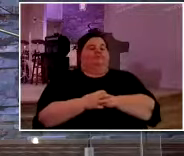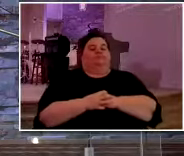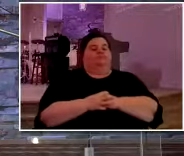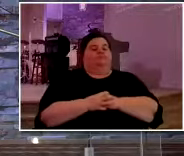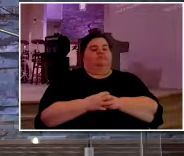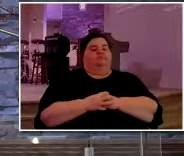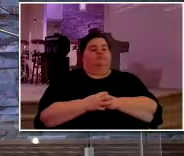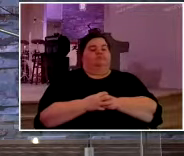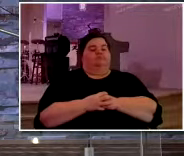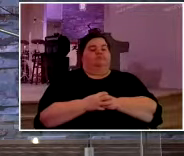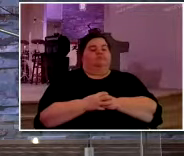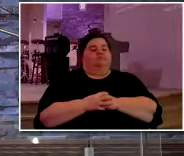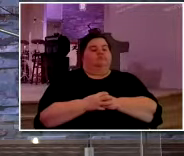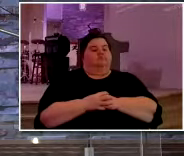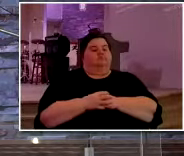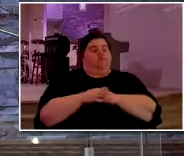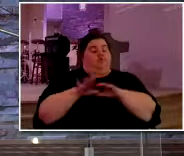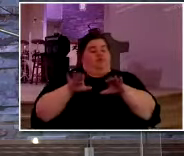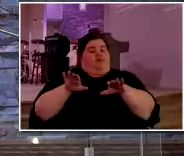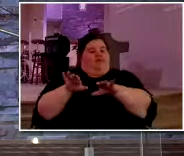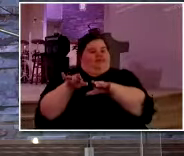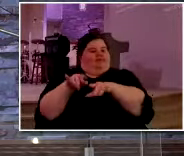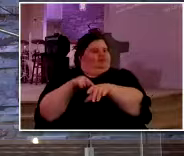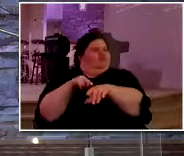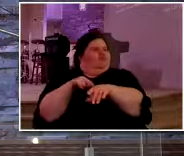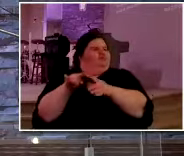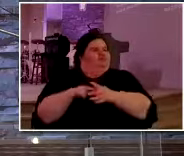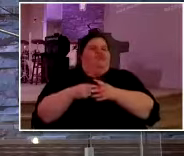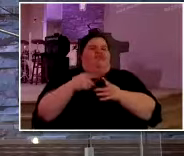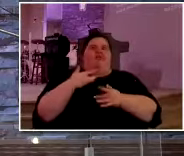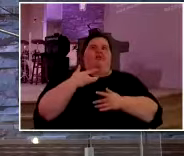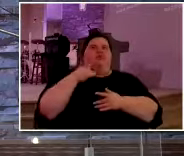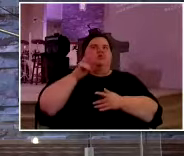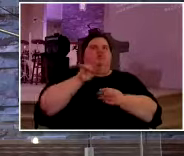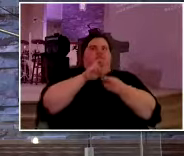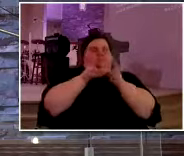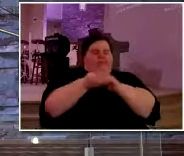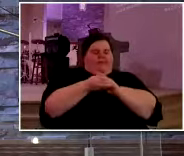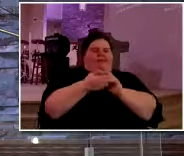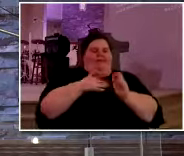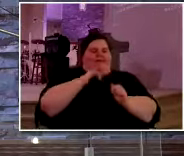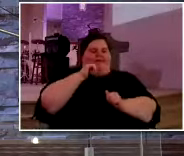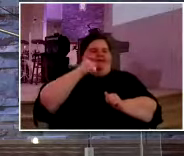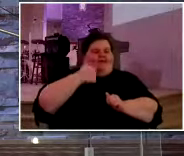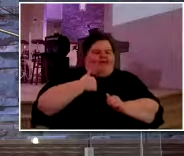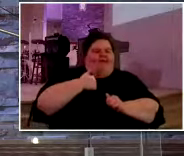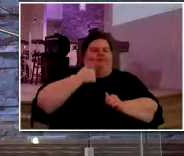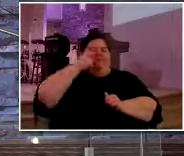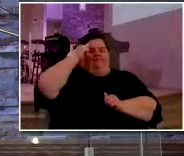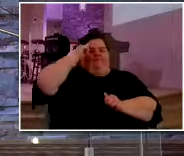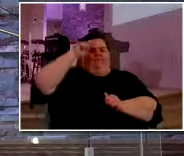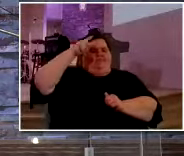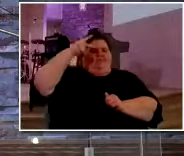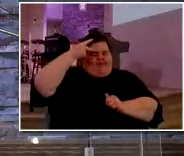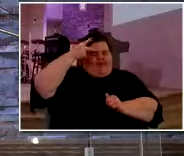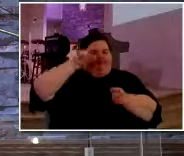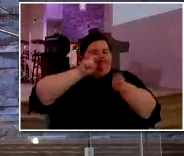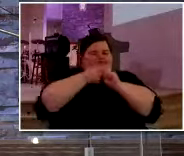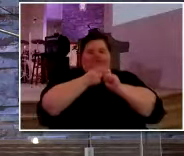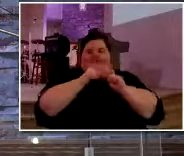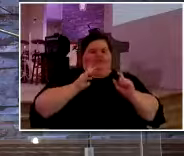The acting is started with a desire to repent, a turning of mind, a turning of attitude, a turning of our action from